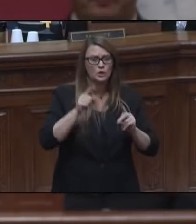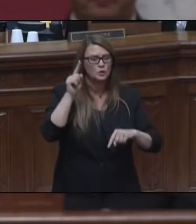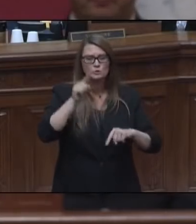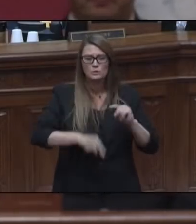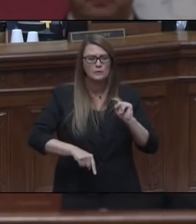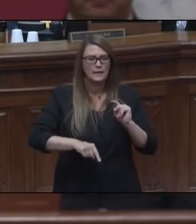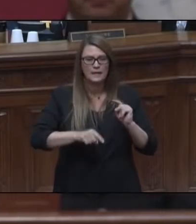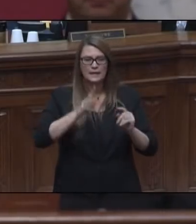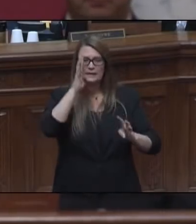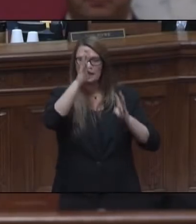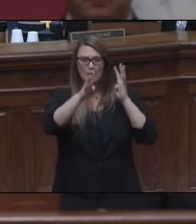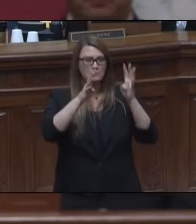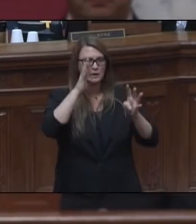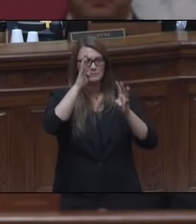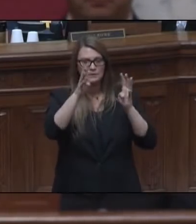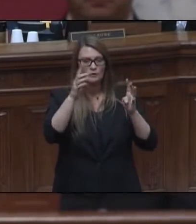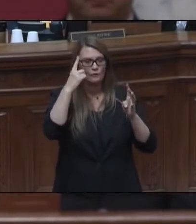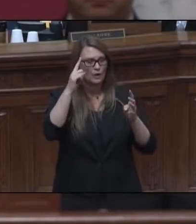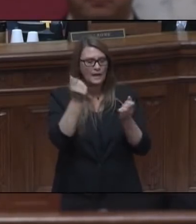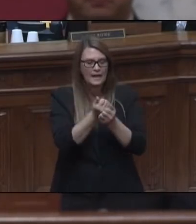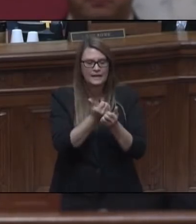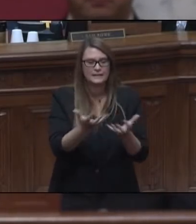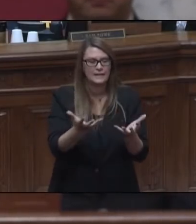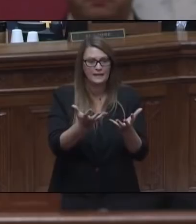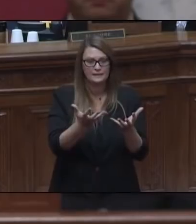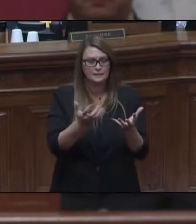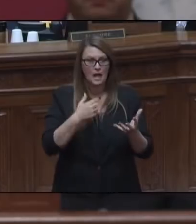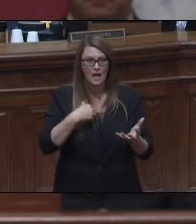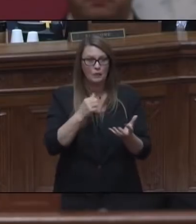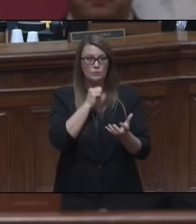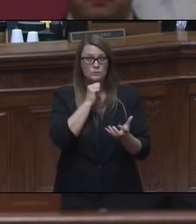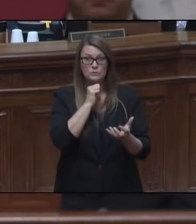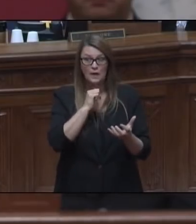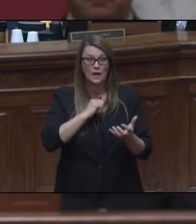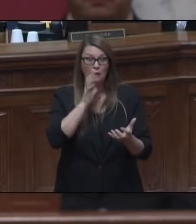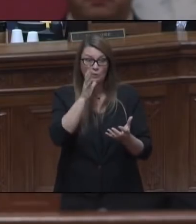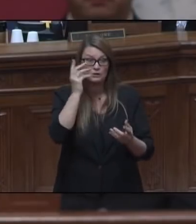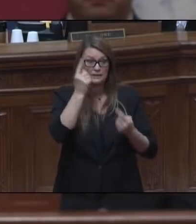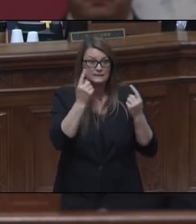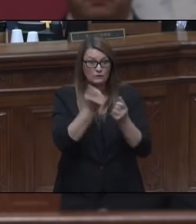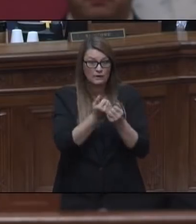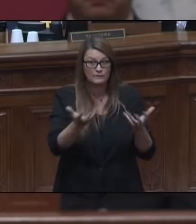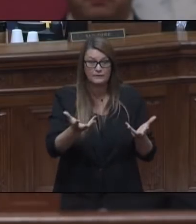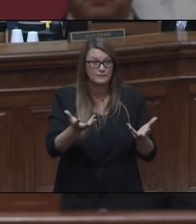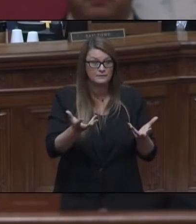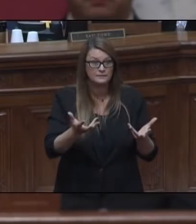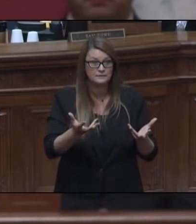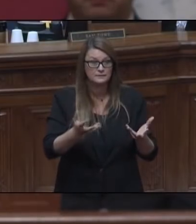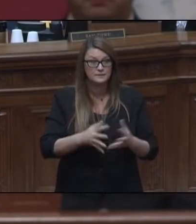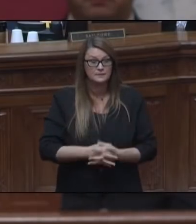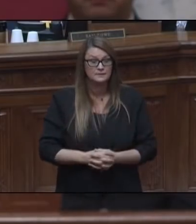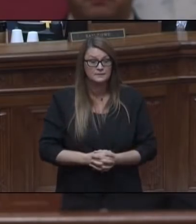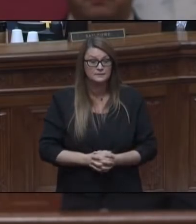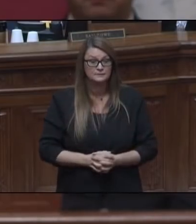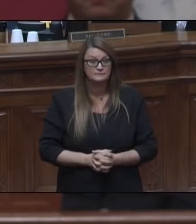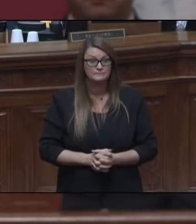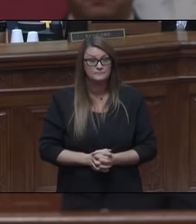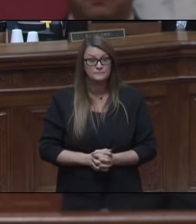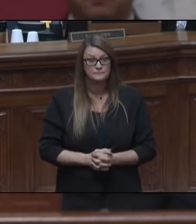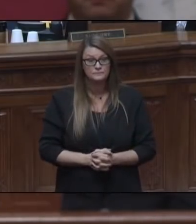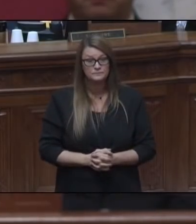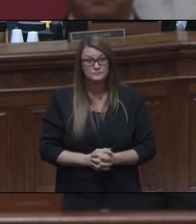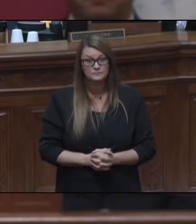anything that is too strenuous for me. There's no way. You just can't do it. That's all there is to